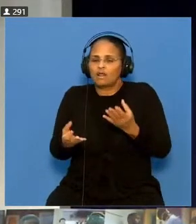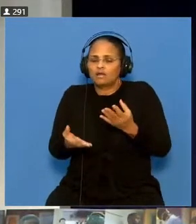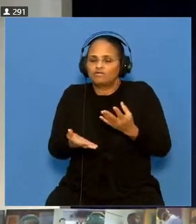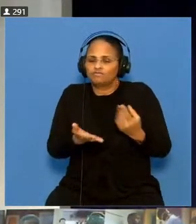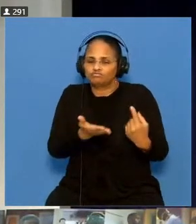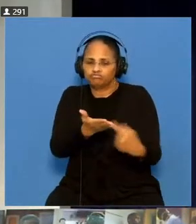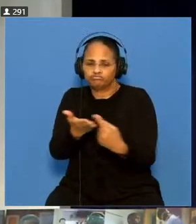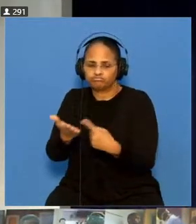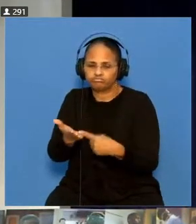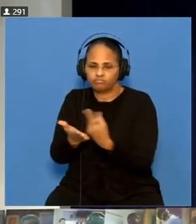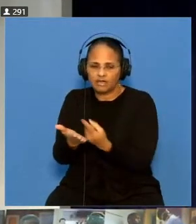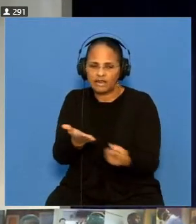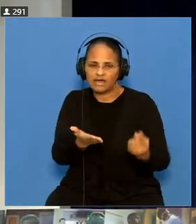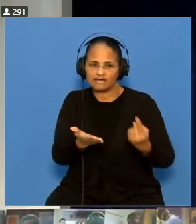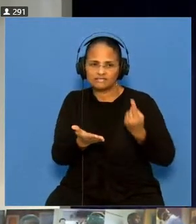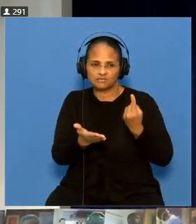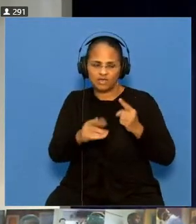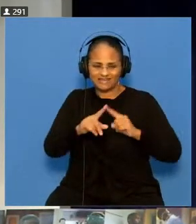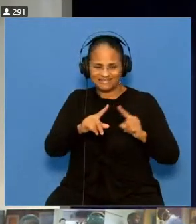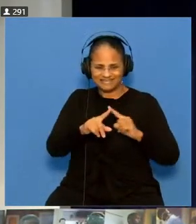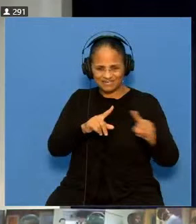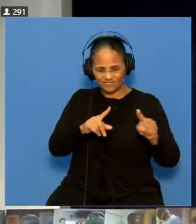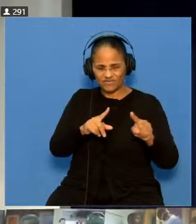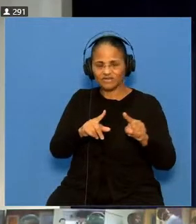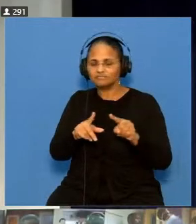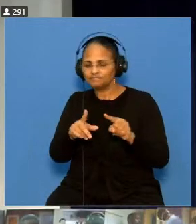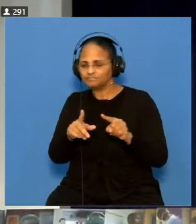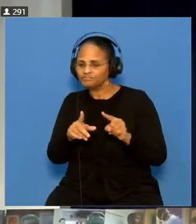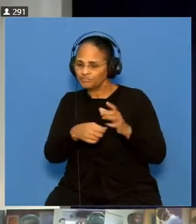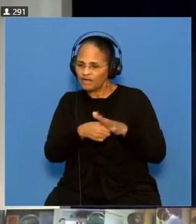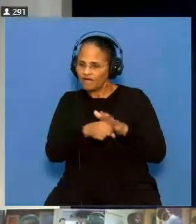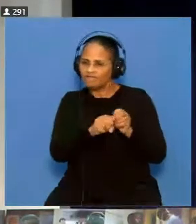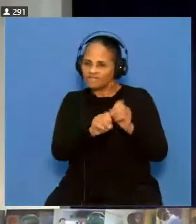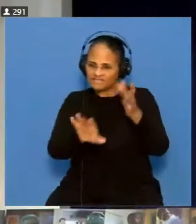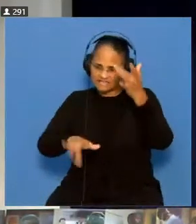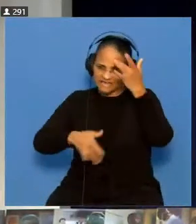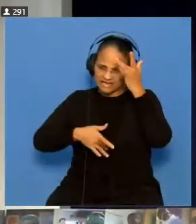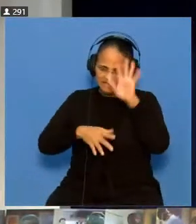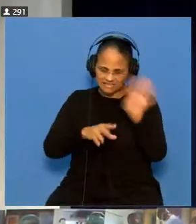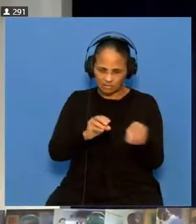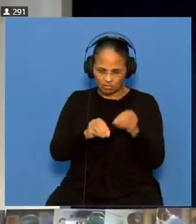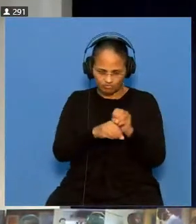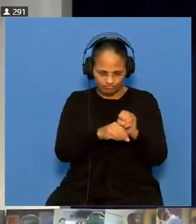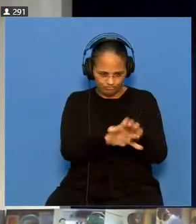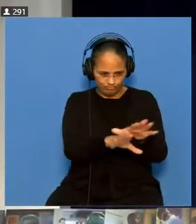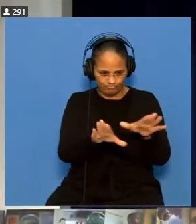this variant of the virus that was coming out of the UK. And I believe